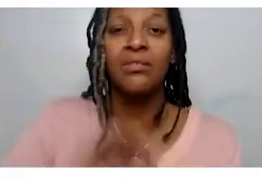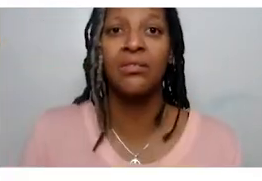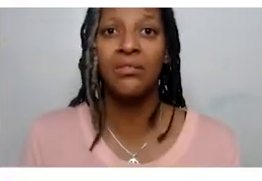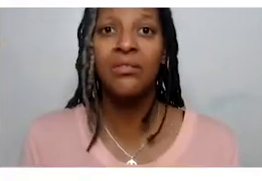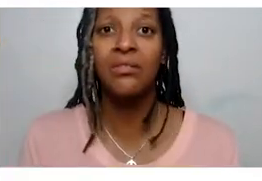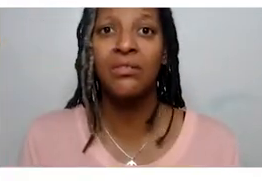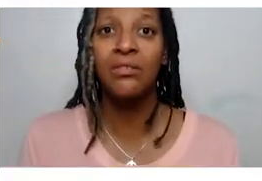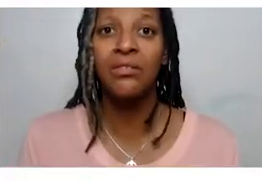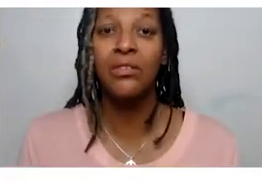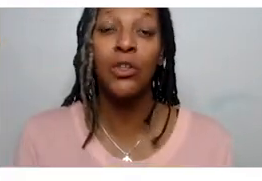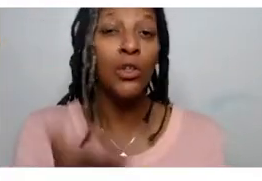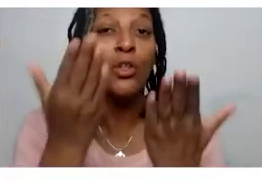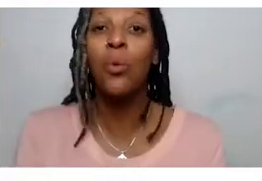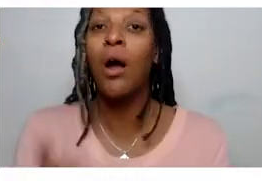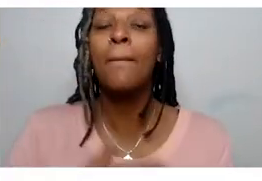you're my son.